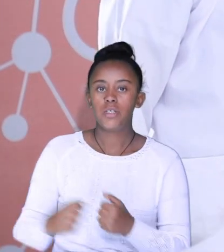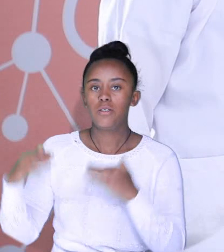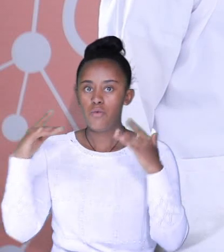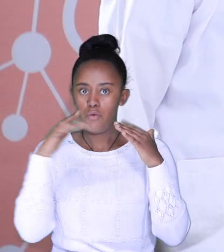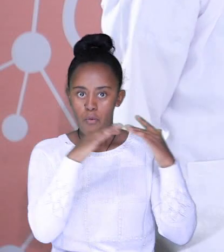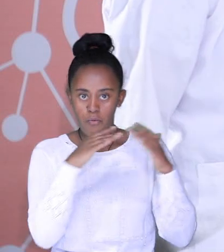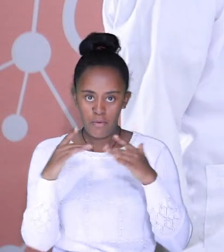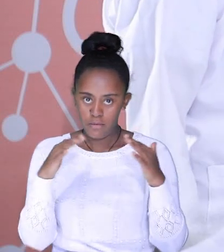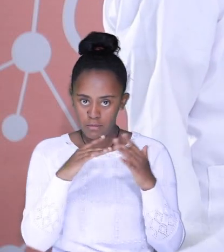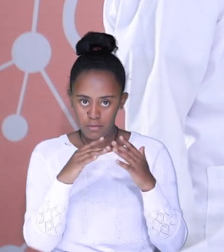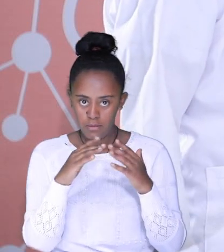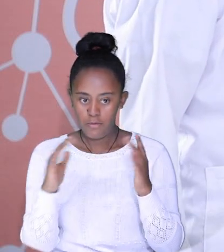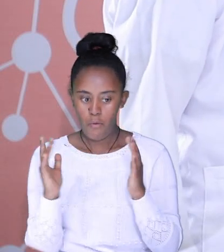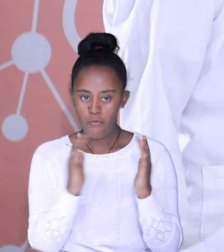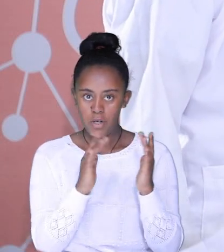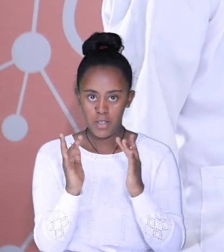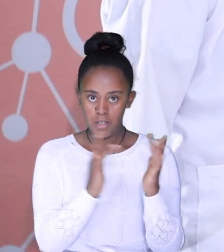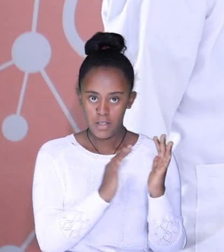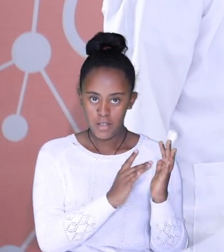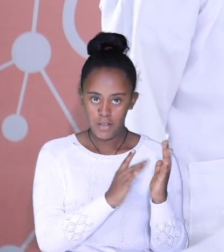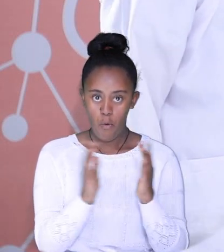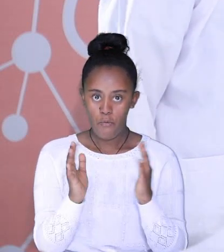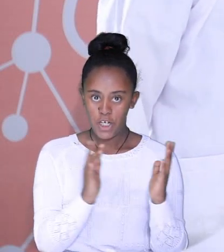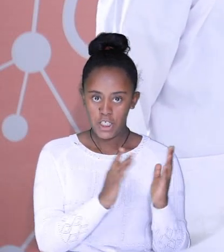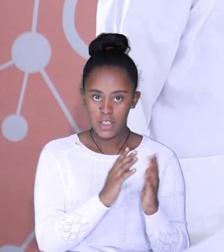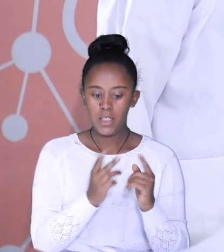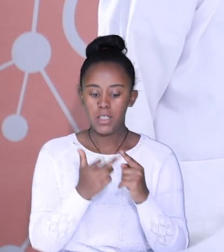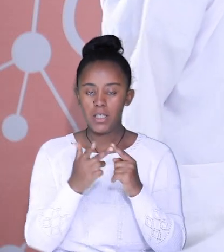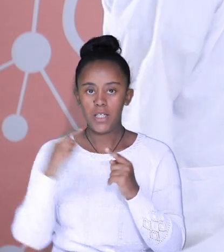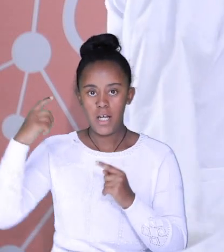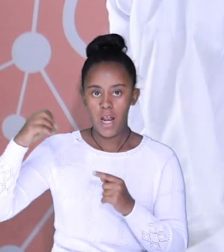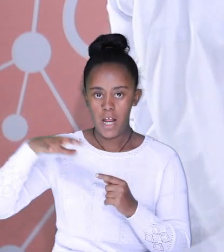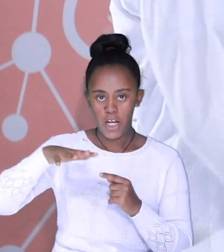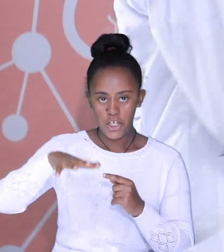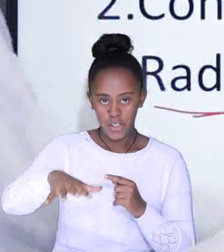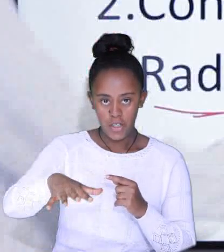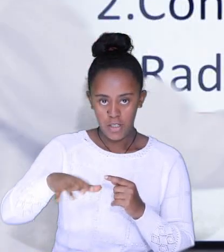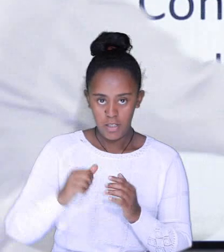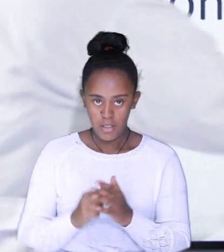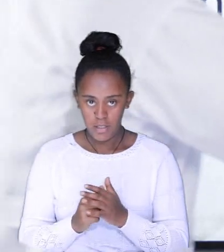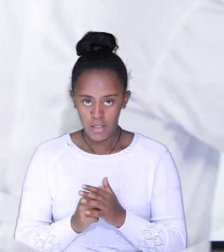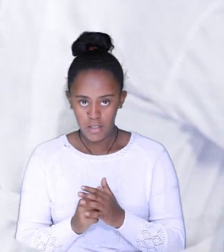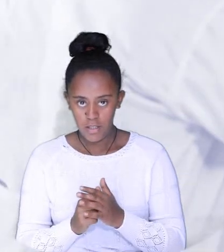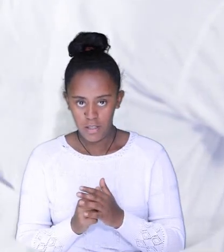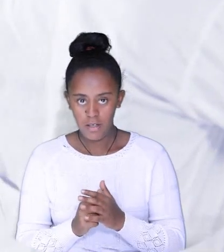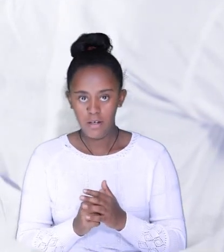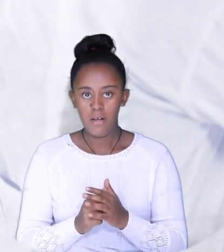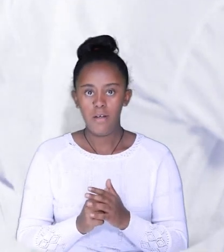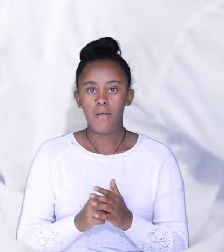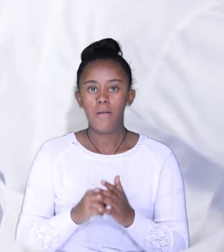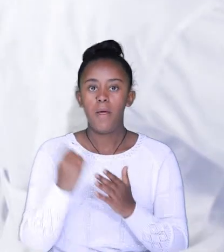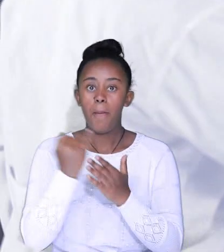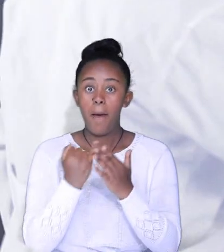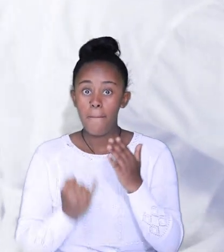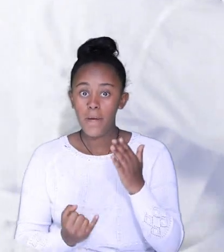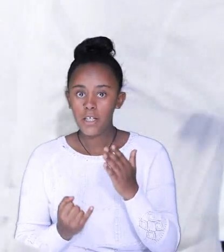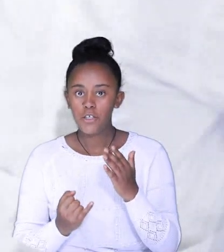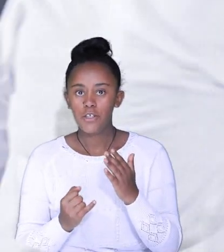radiation. Conduction, convection, radiation. By image,